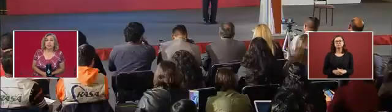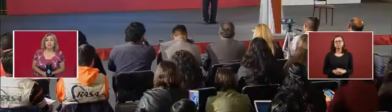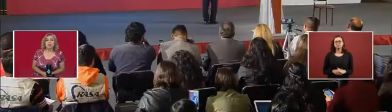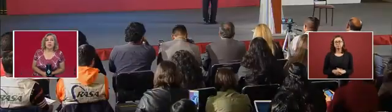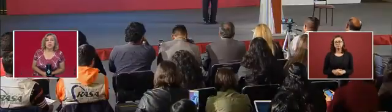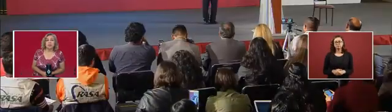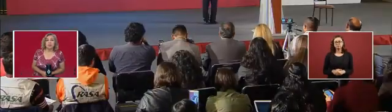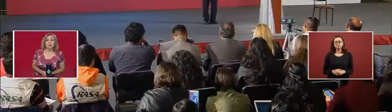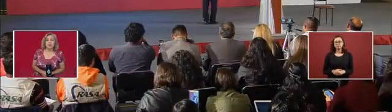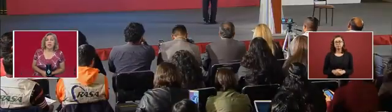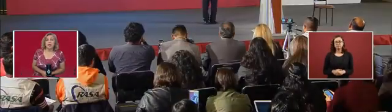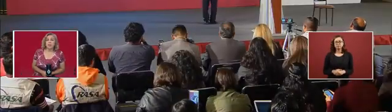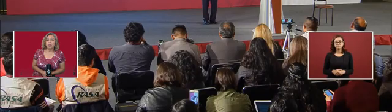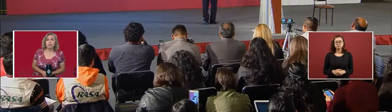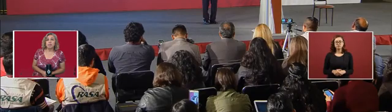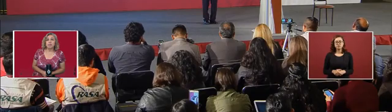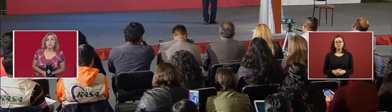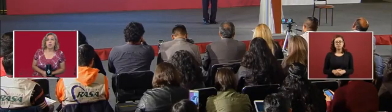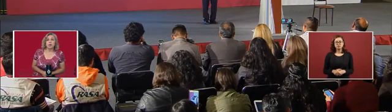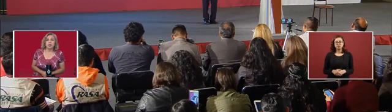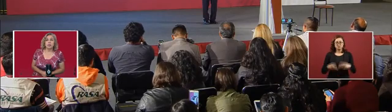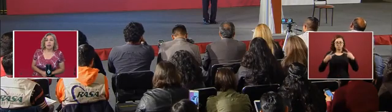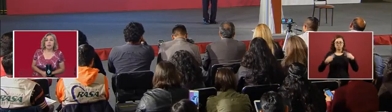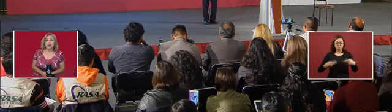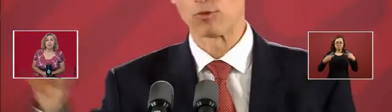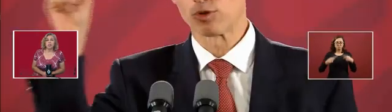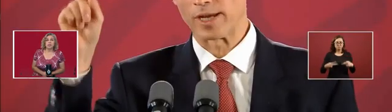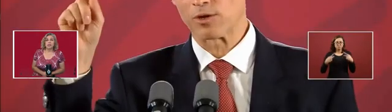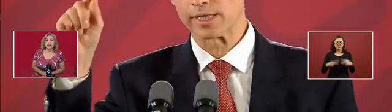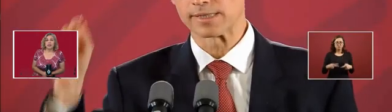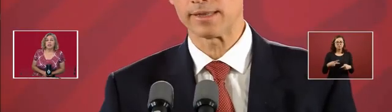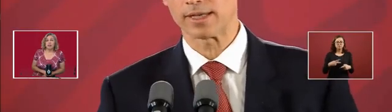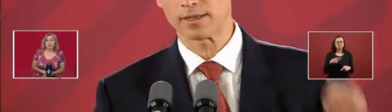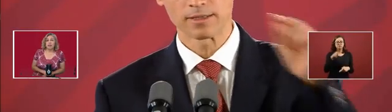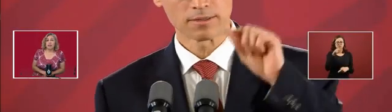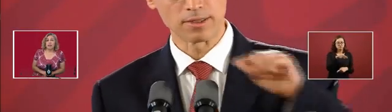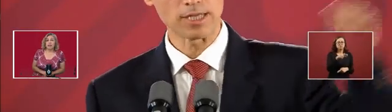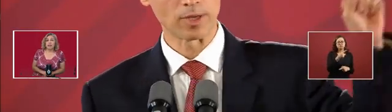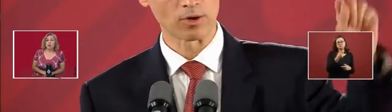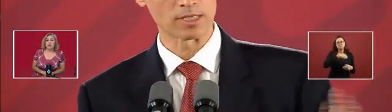of having grave symptoms has grave symptoms.